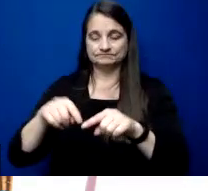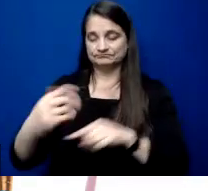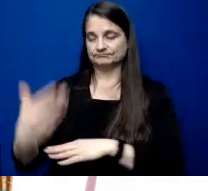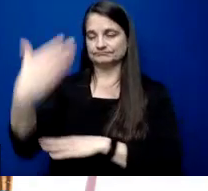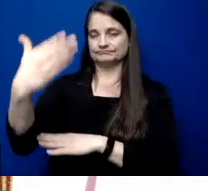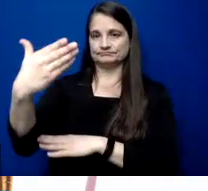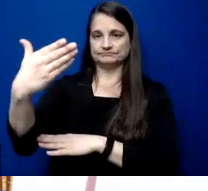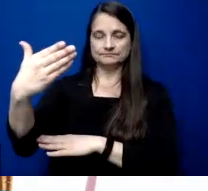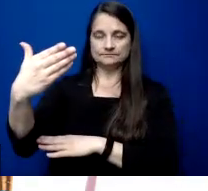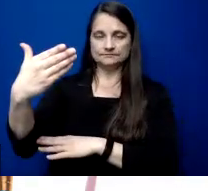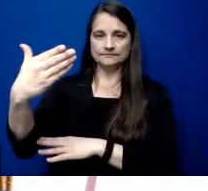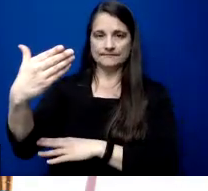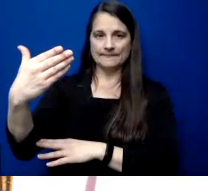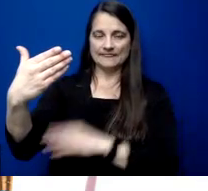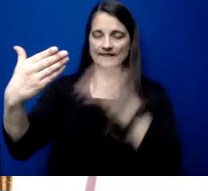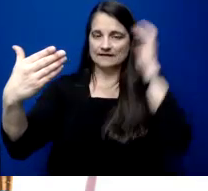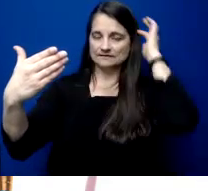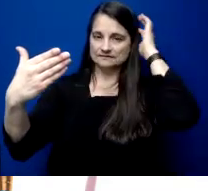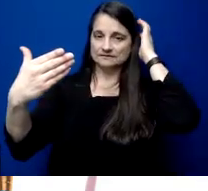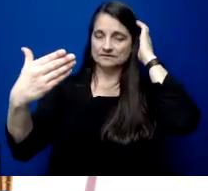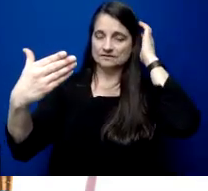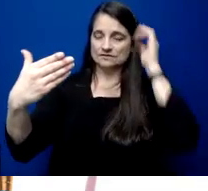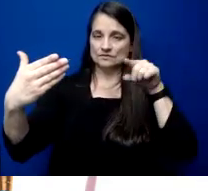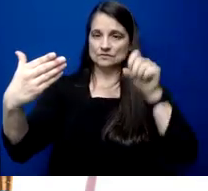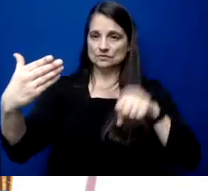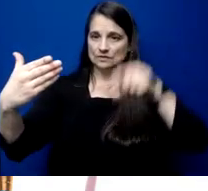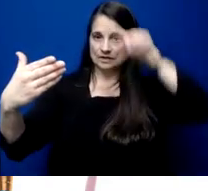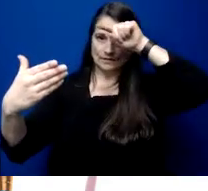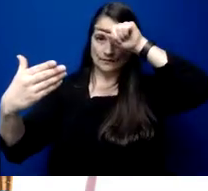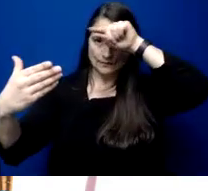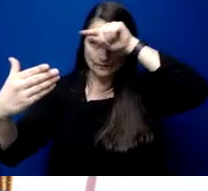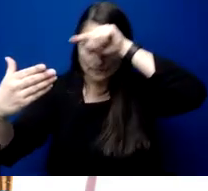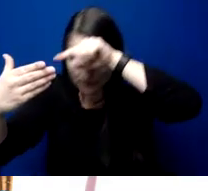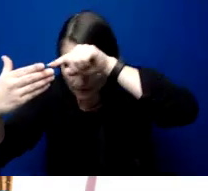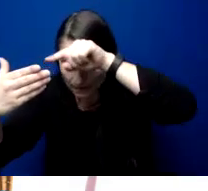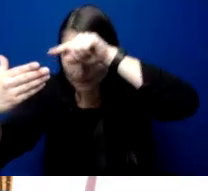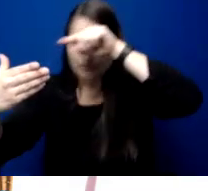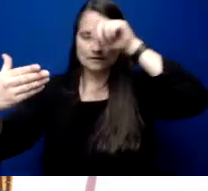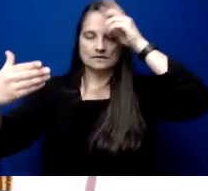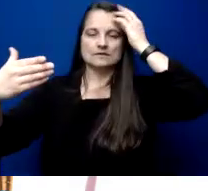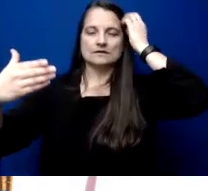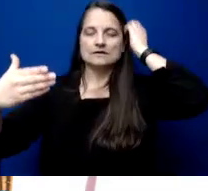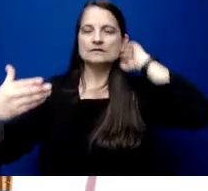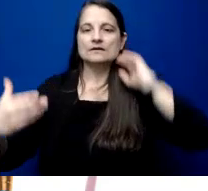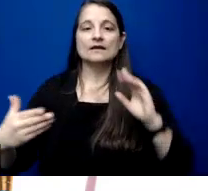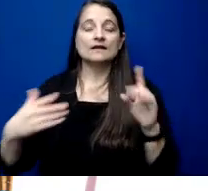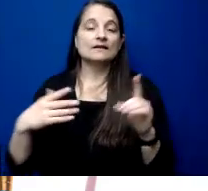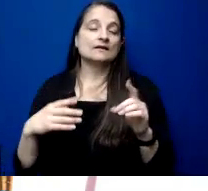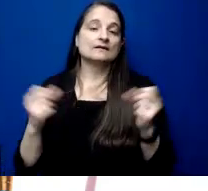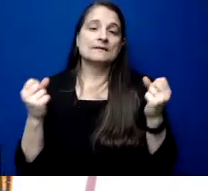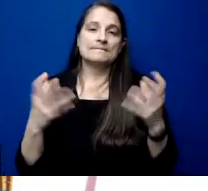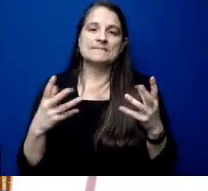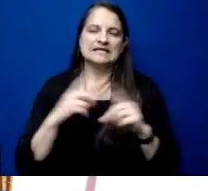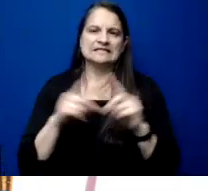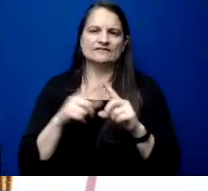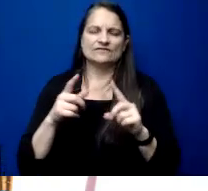your, range of vision, you can reach with the head stylus. And then a variety of custom grip options